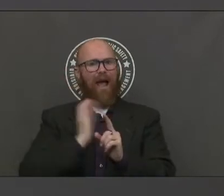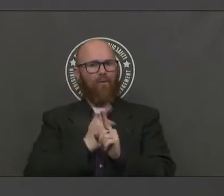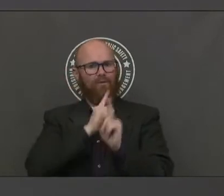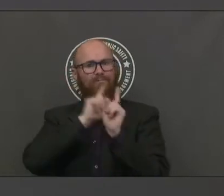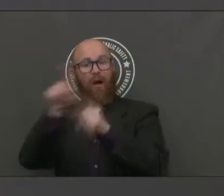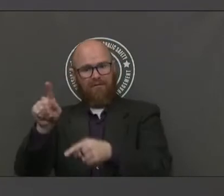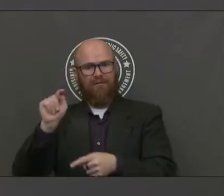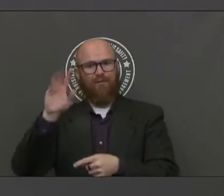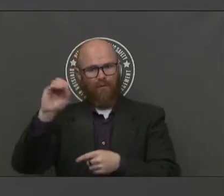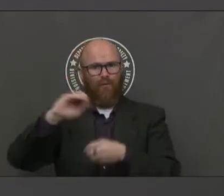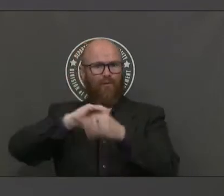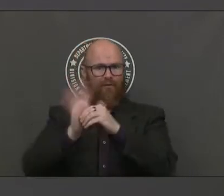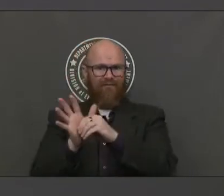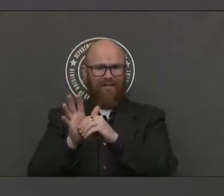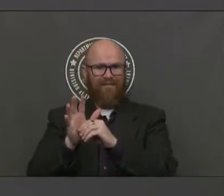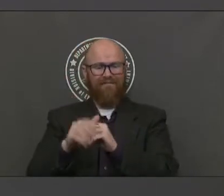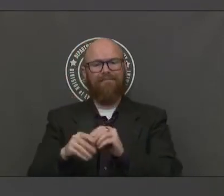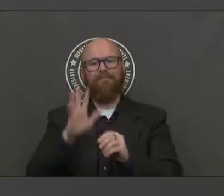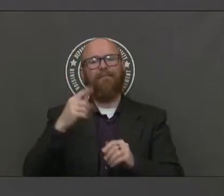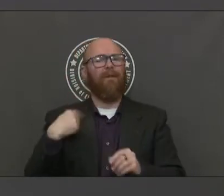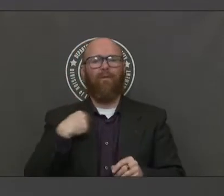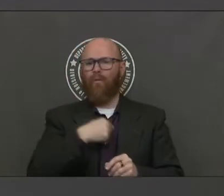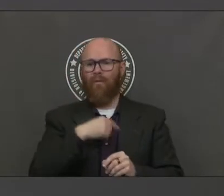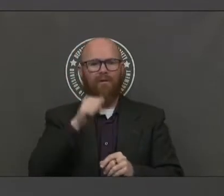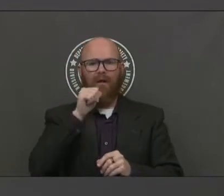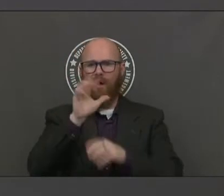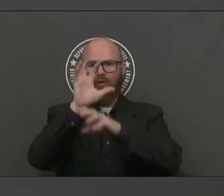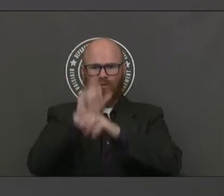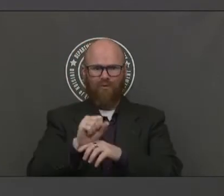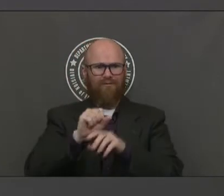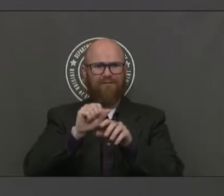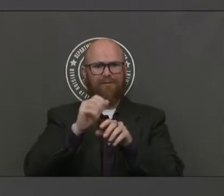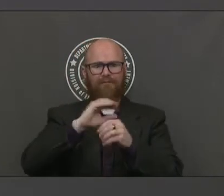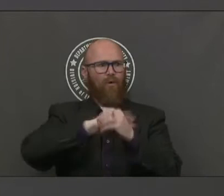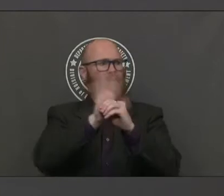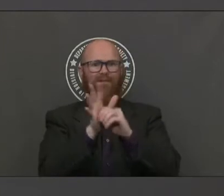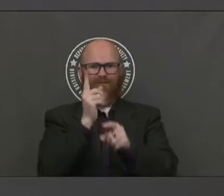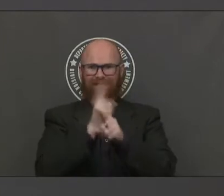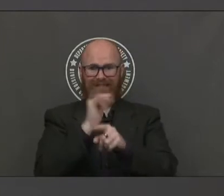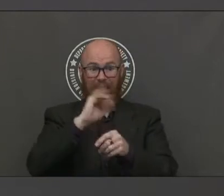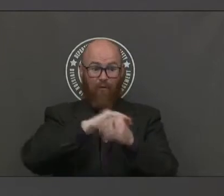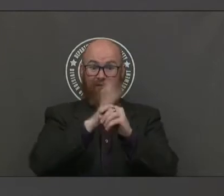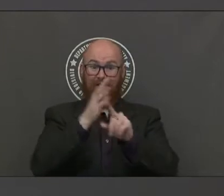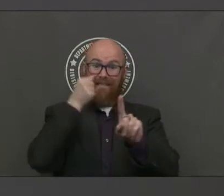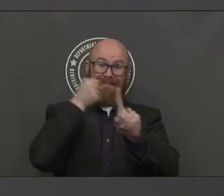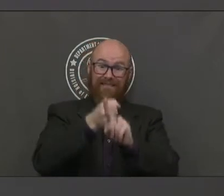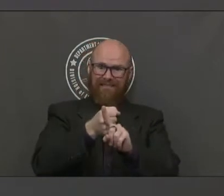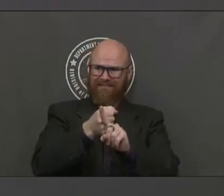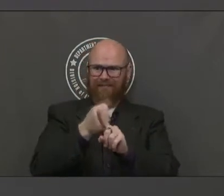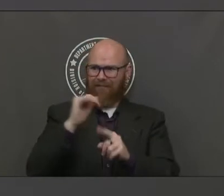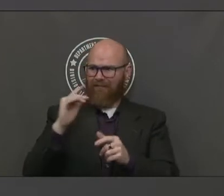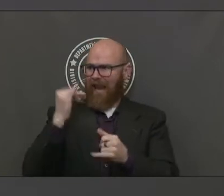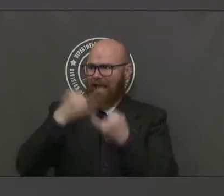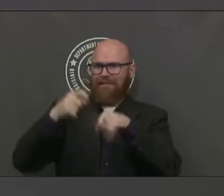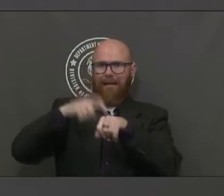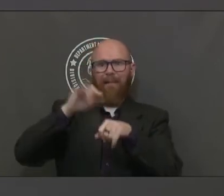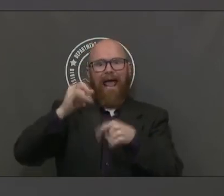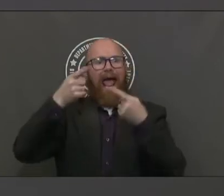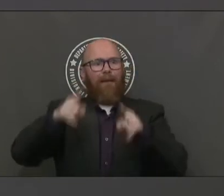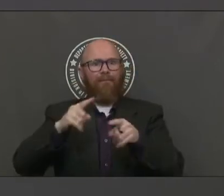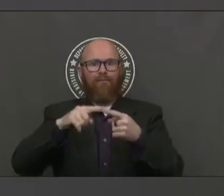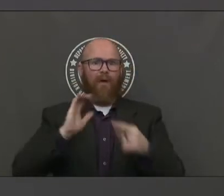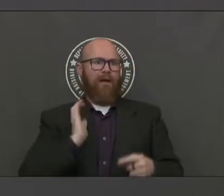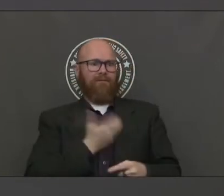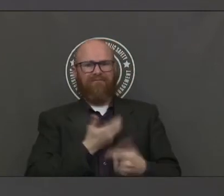to a pandemic. Again, we're not used to pandemics. We don't have them very often. If you go back to the earliest points in our